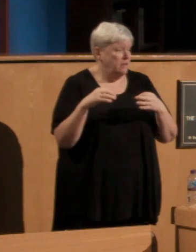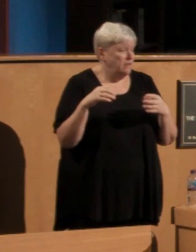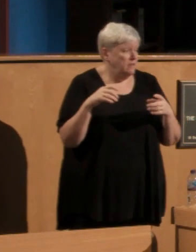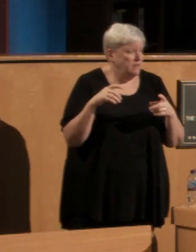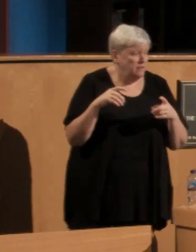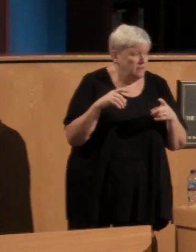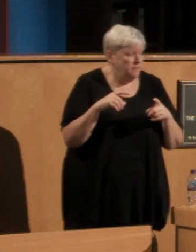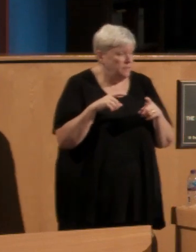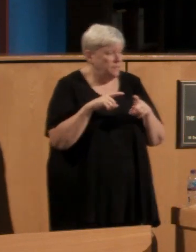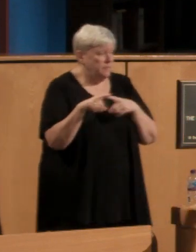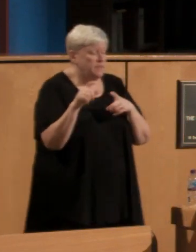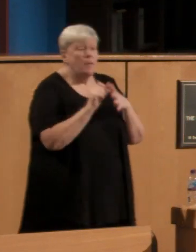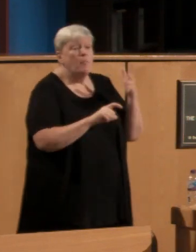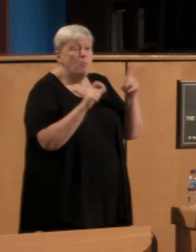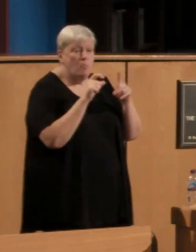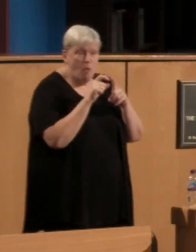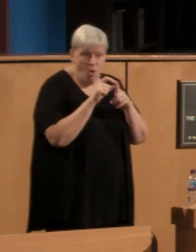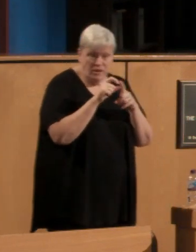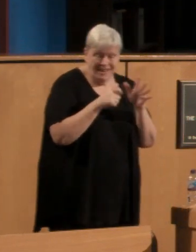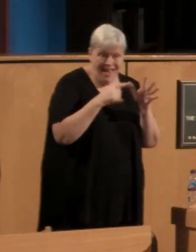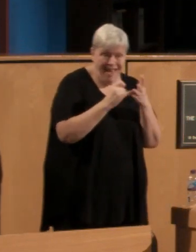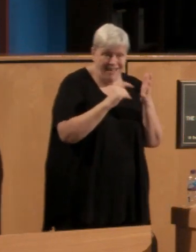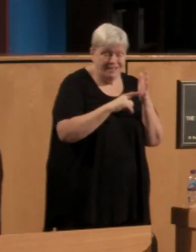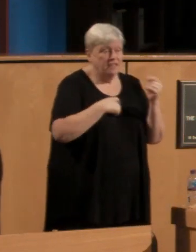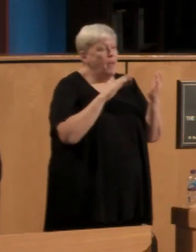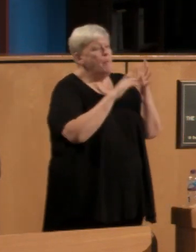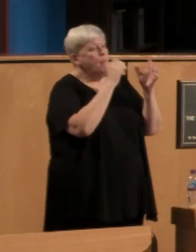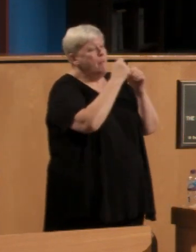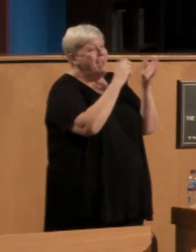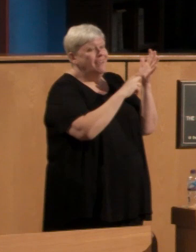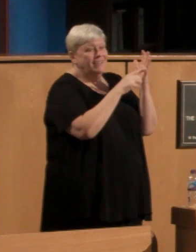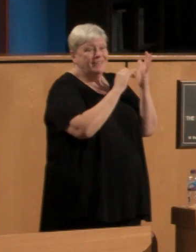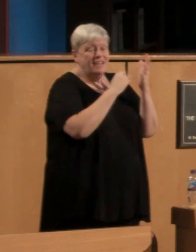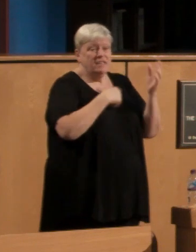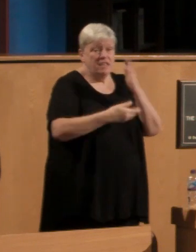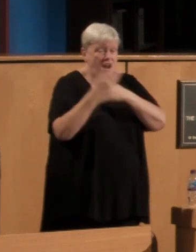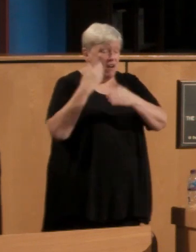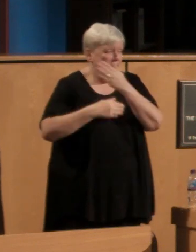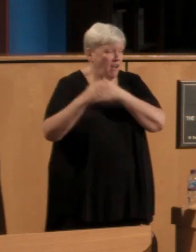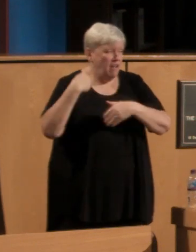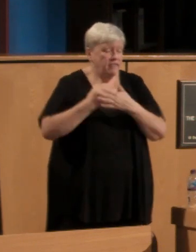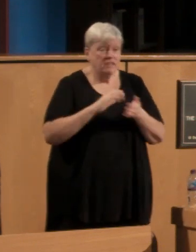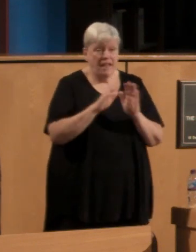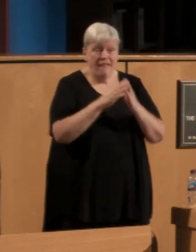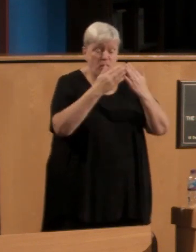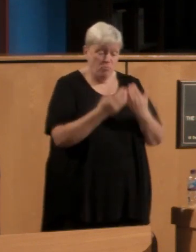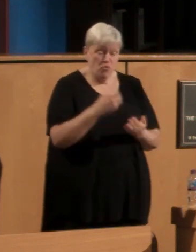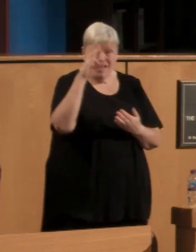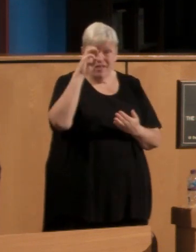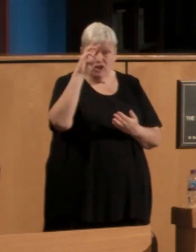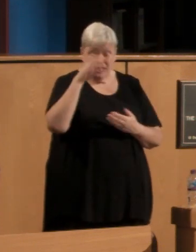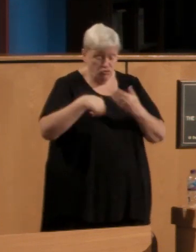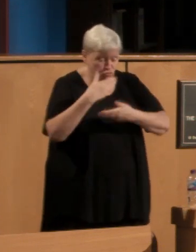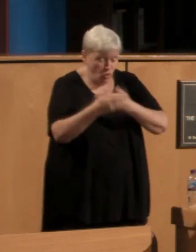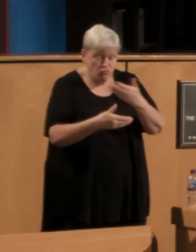for the podcast The Magnus Archives, and my first novel, 13 Storeys, came out a couple of years ago, and I have another